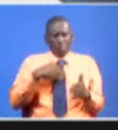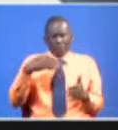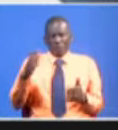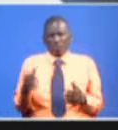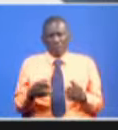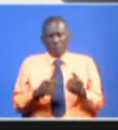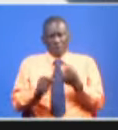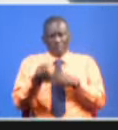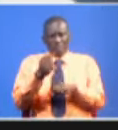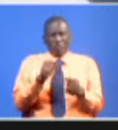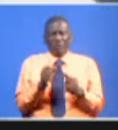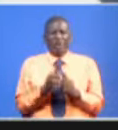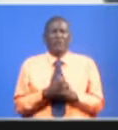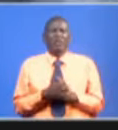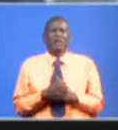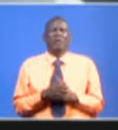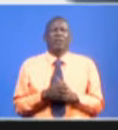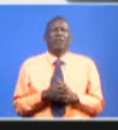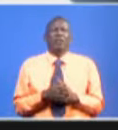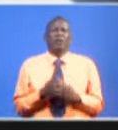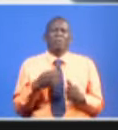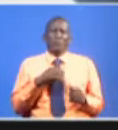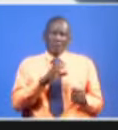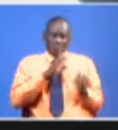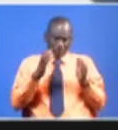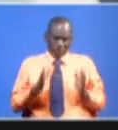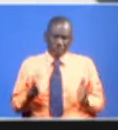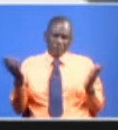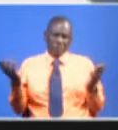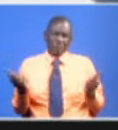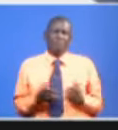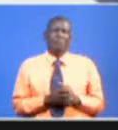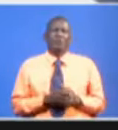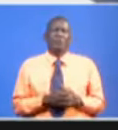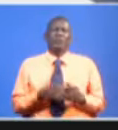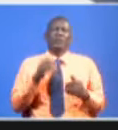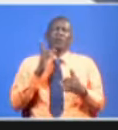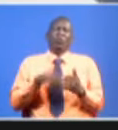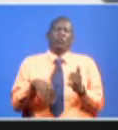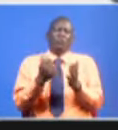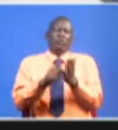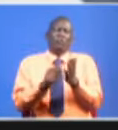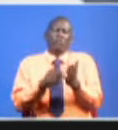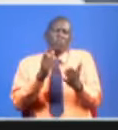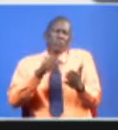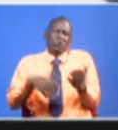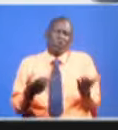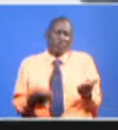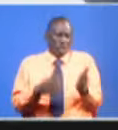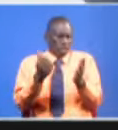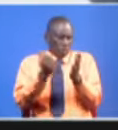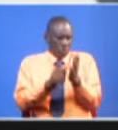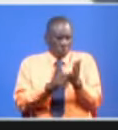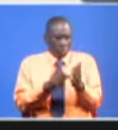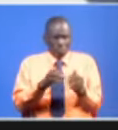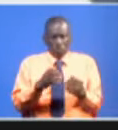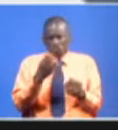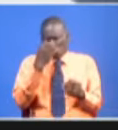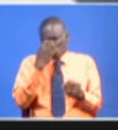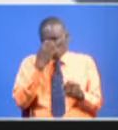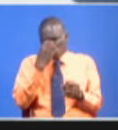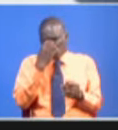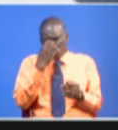actively. I am a Christian. What was the problem? The problem was Ruto's